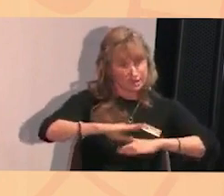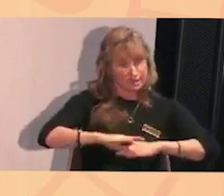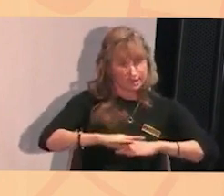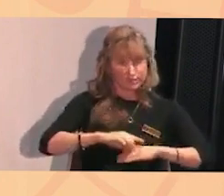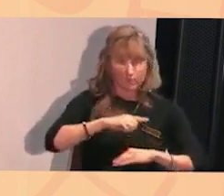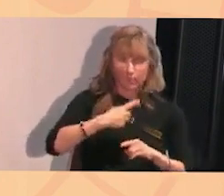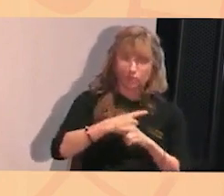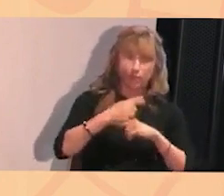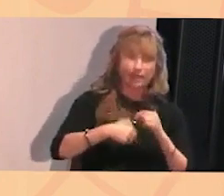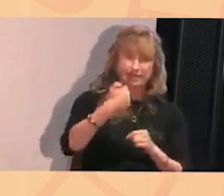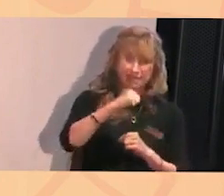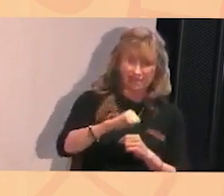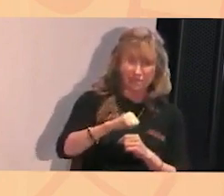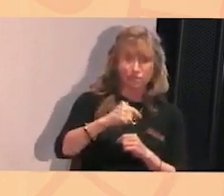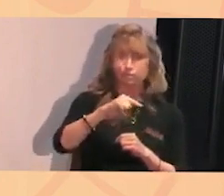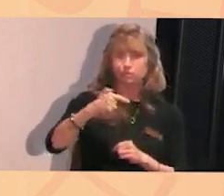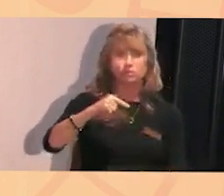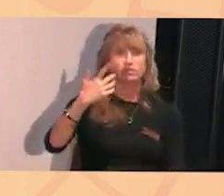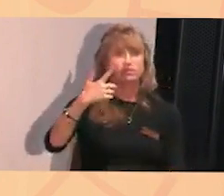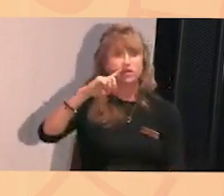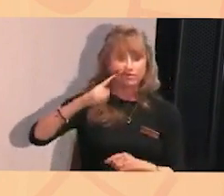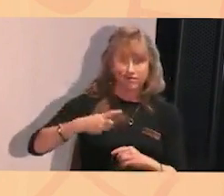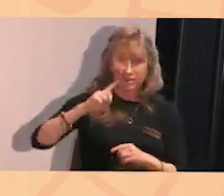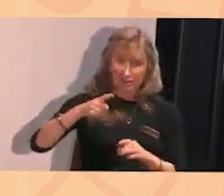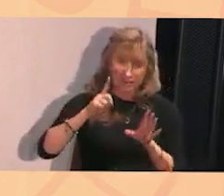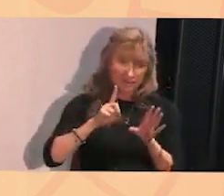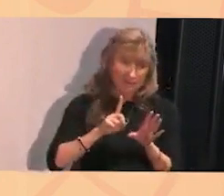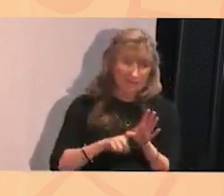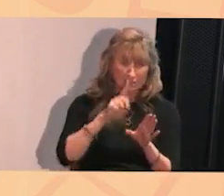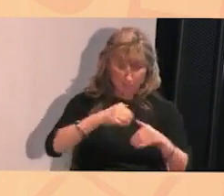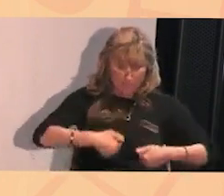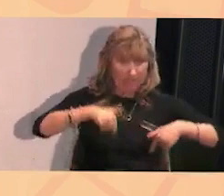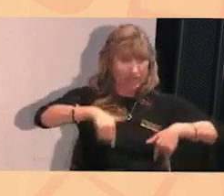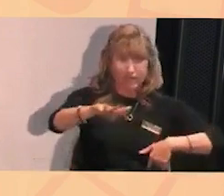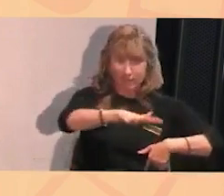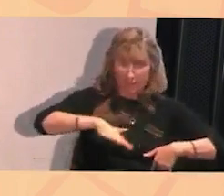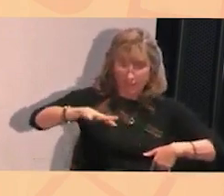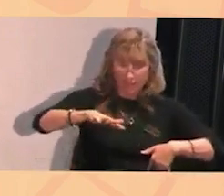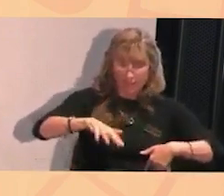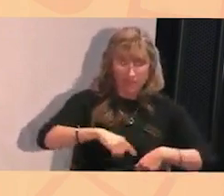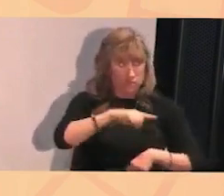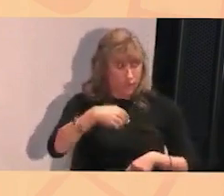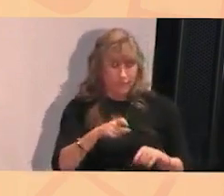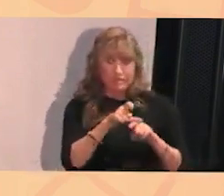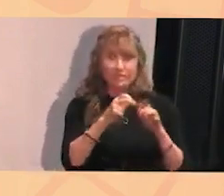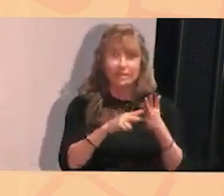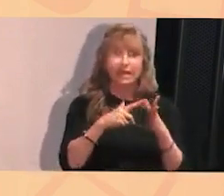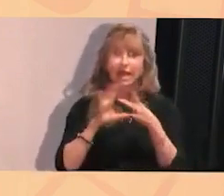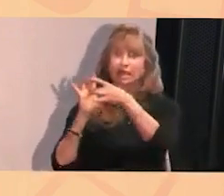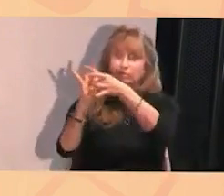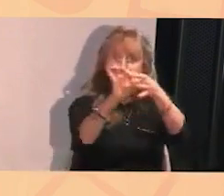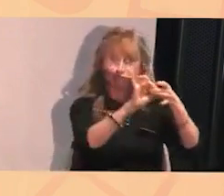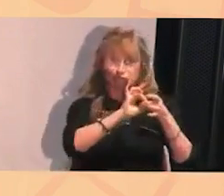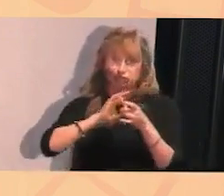to 75,000 years of occupancy on this piece of real estate. This DNA connection that each and every one of First Nations people